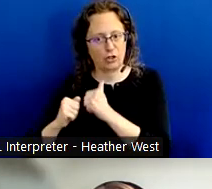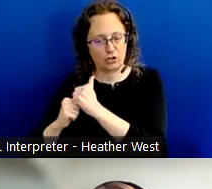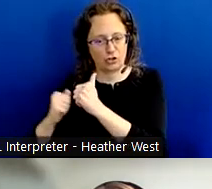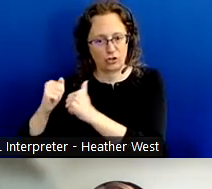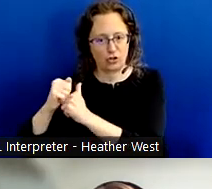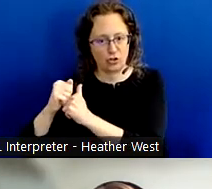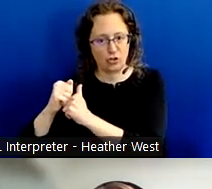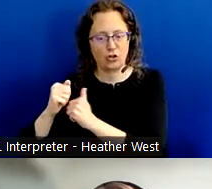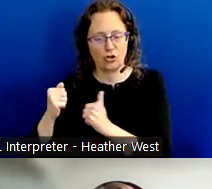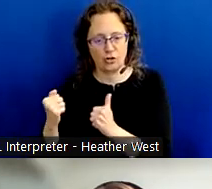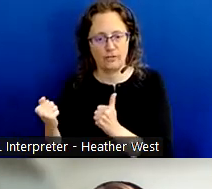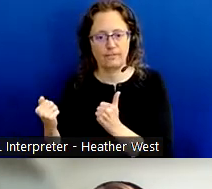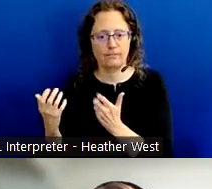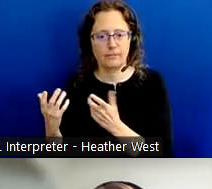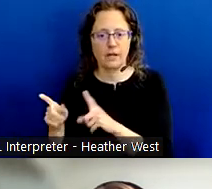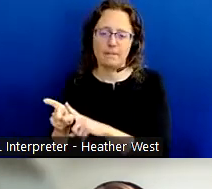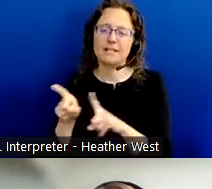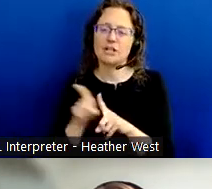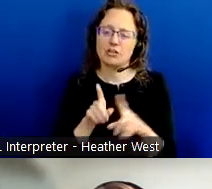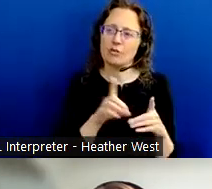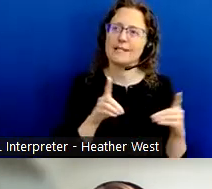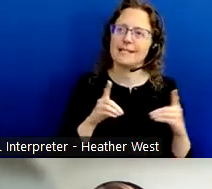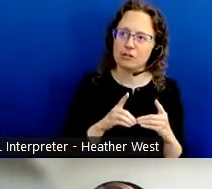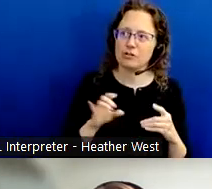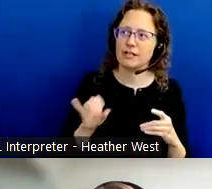I guess it's also a district. So